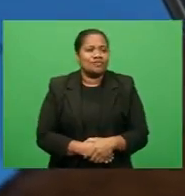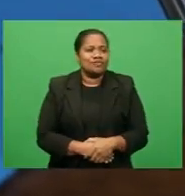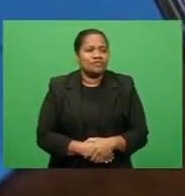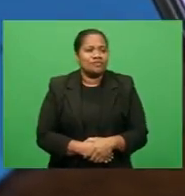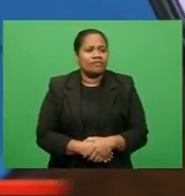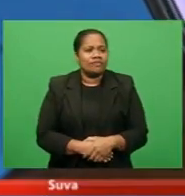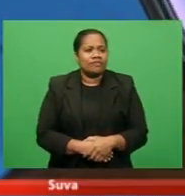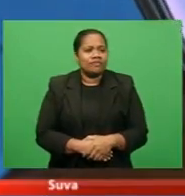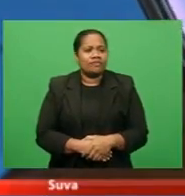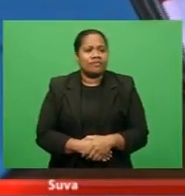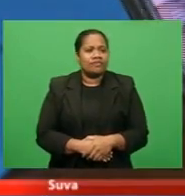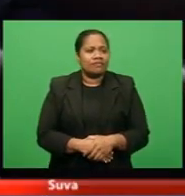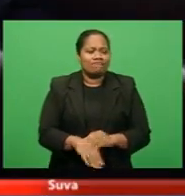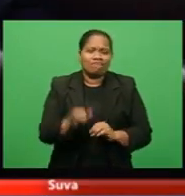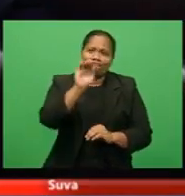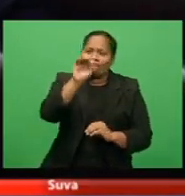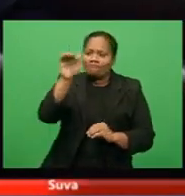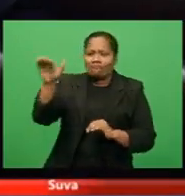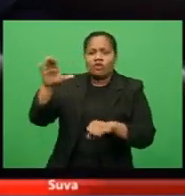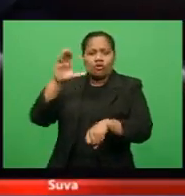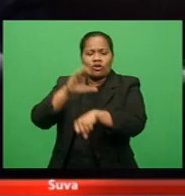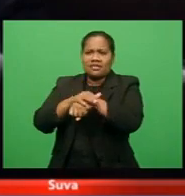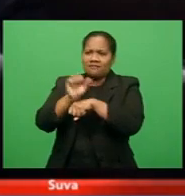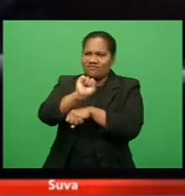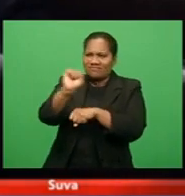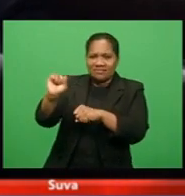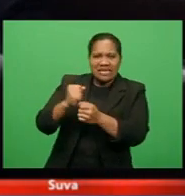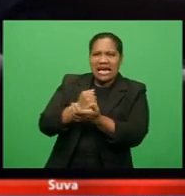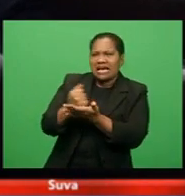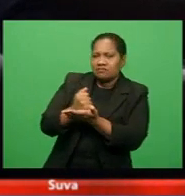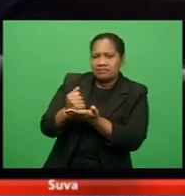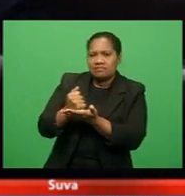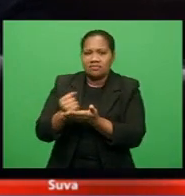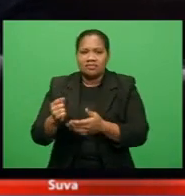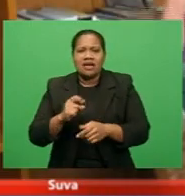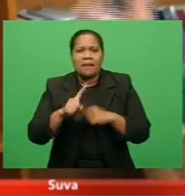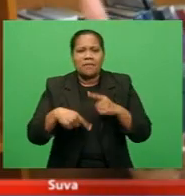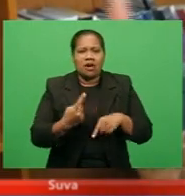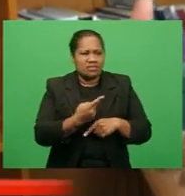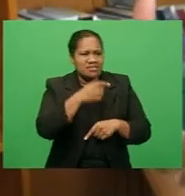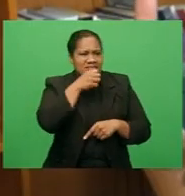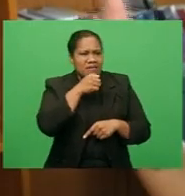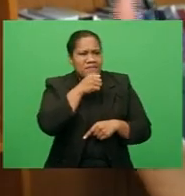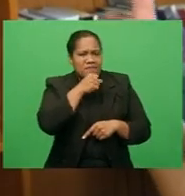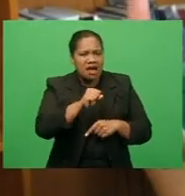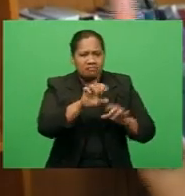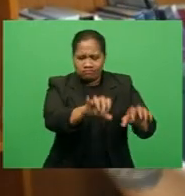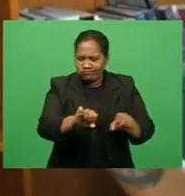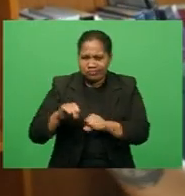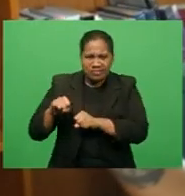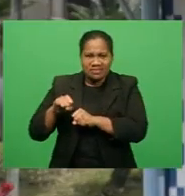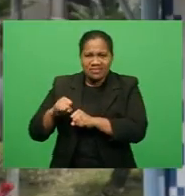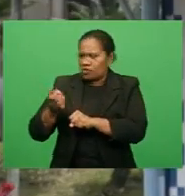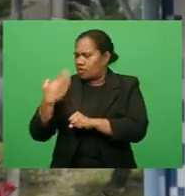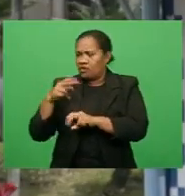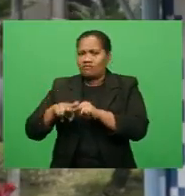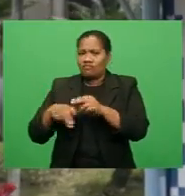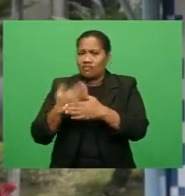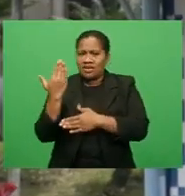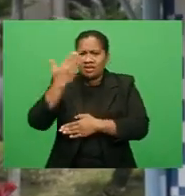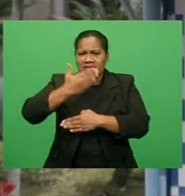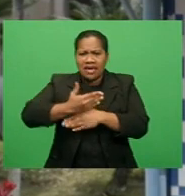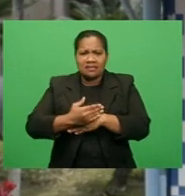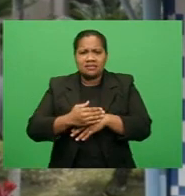Calling out police for their actions in the alleged detainment of these men last Friday night, the Human Rights Commission says things could have been